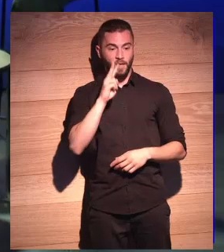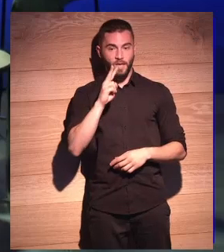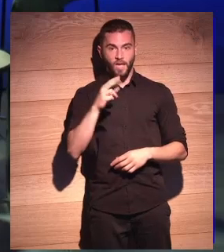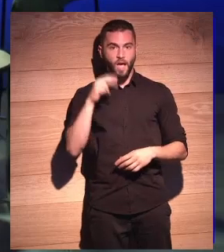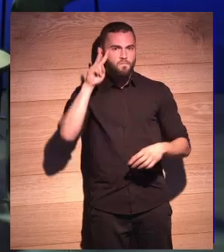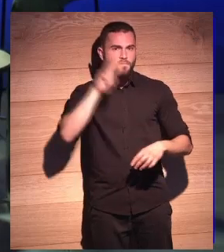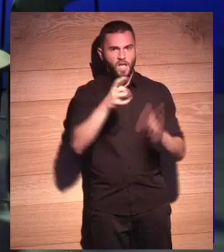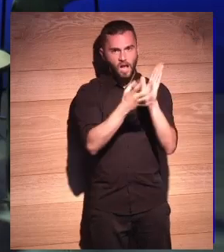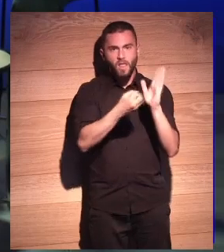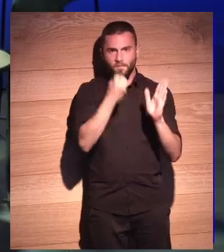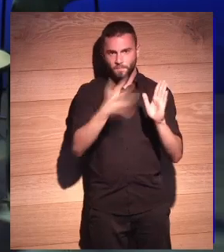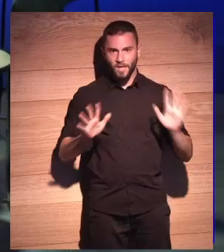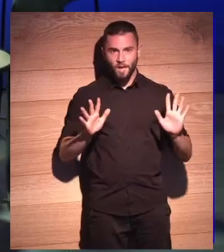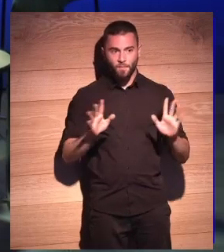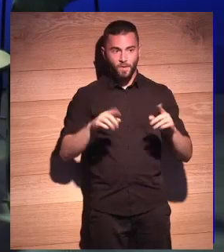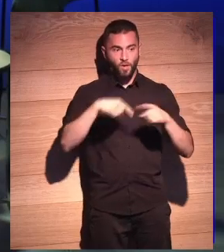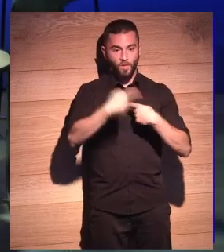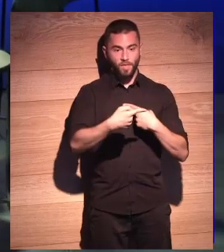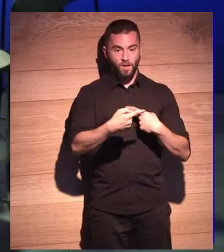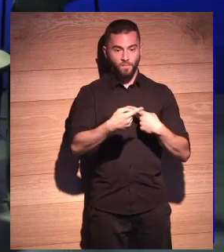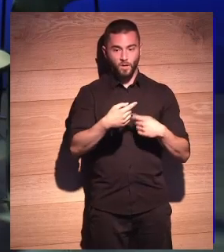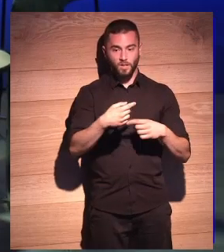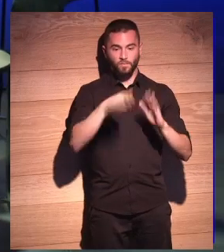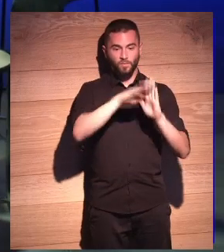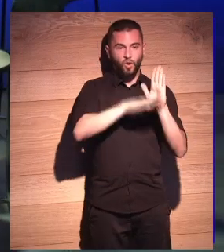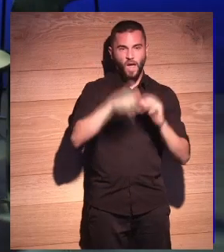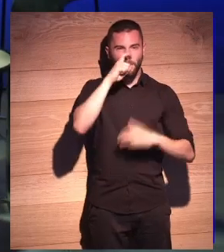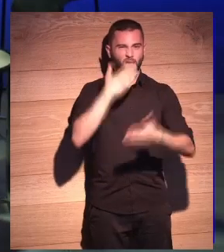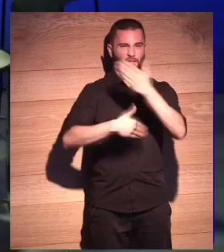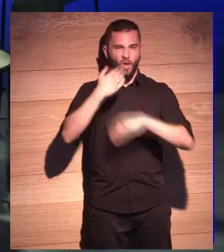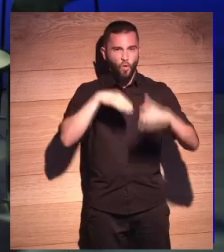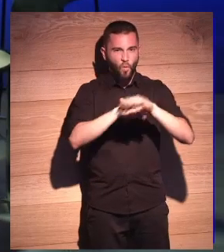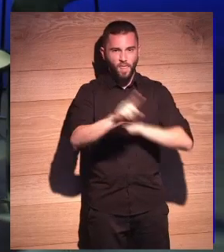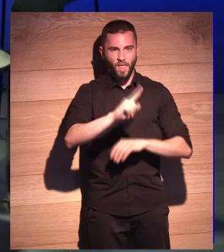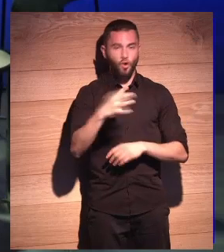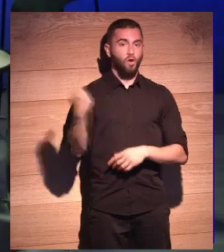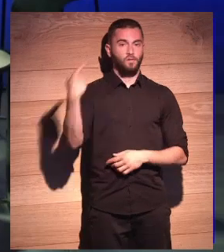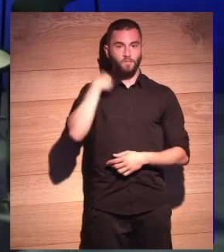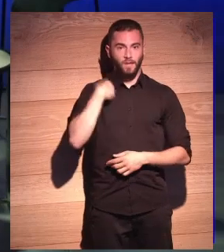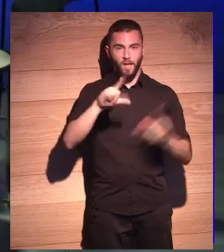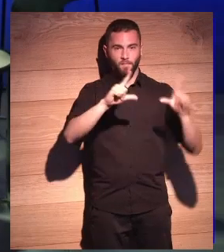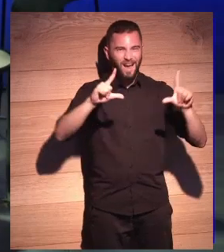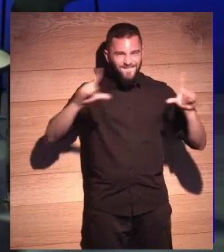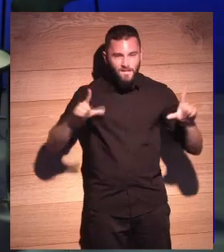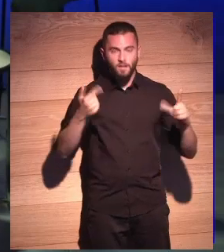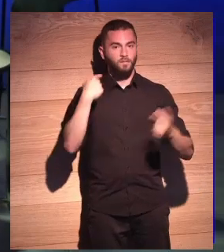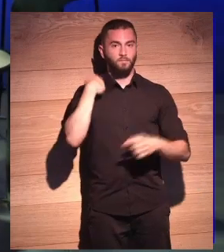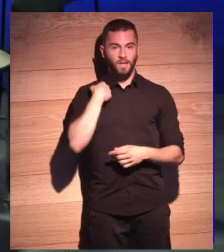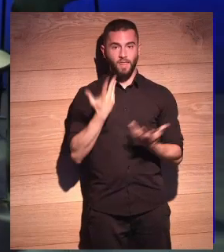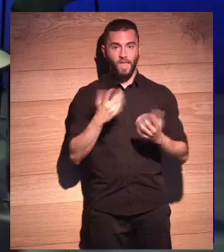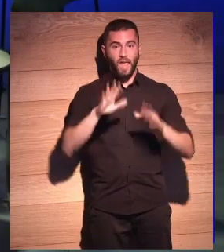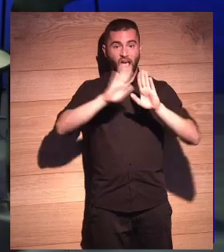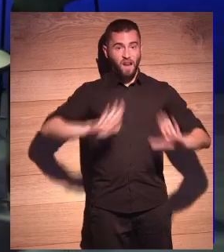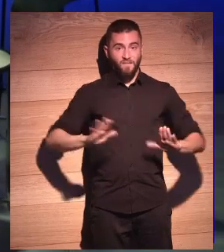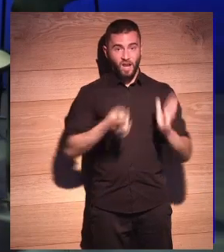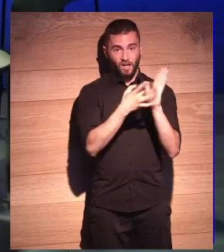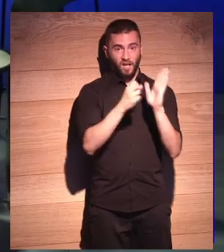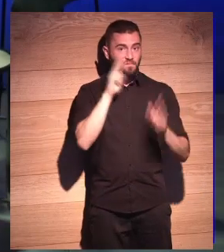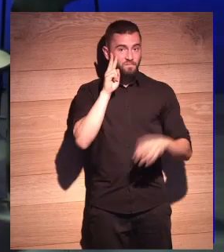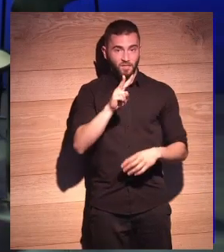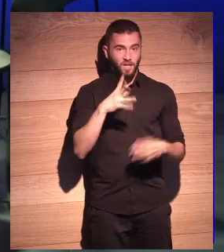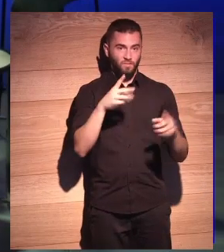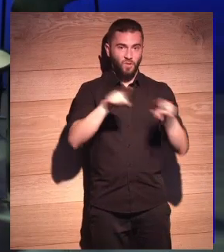DVDs, maybe they had big resolution DVD, but the program was obsolete, they have not saved it in big images, and it has